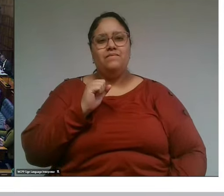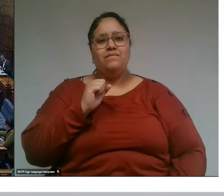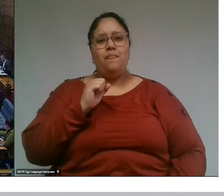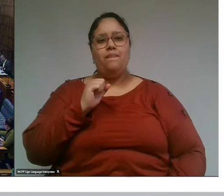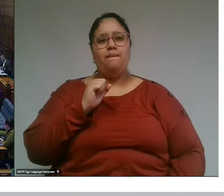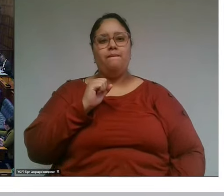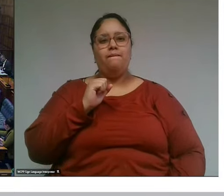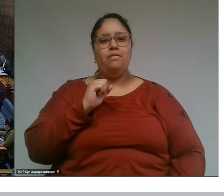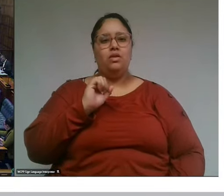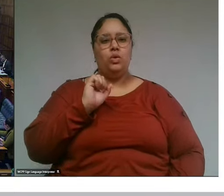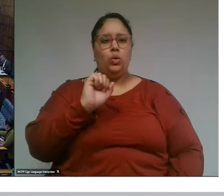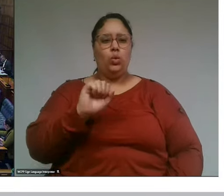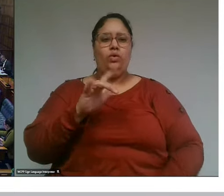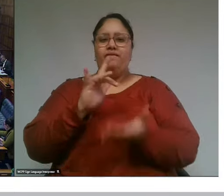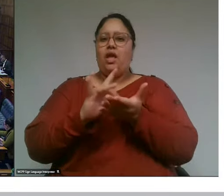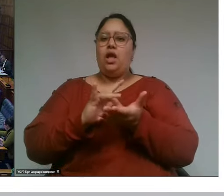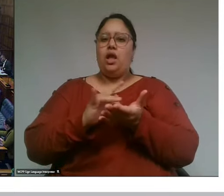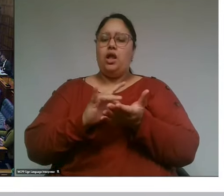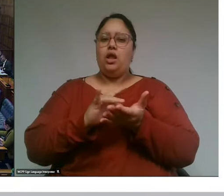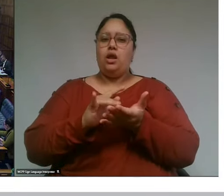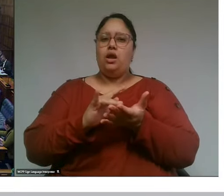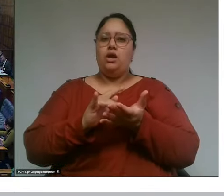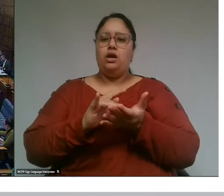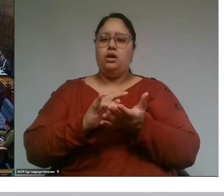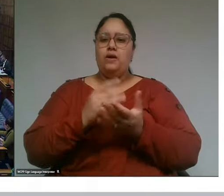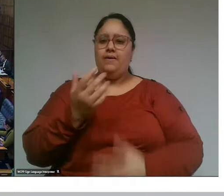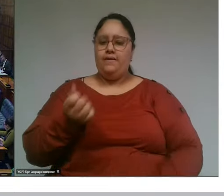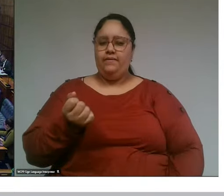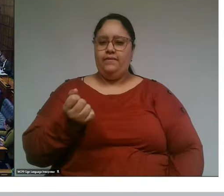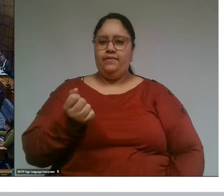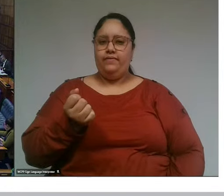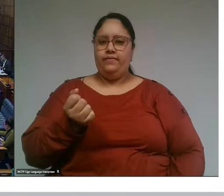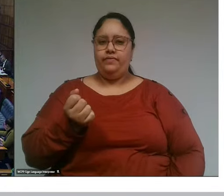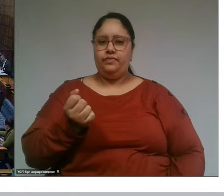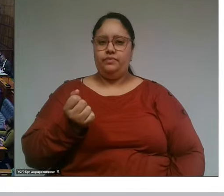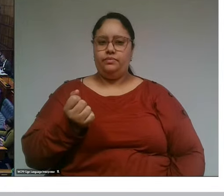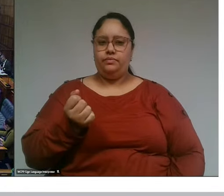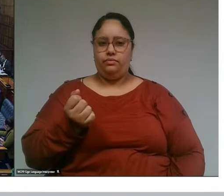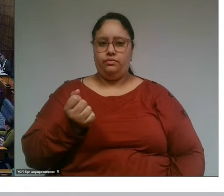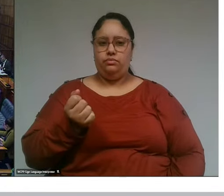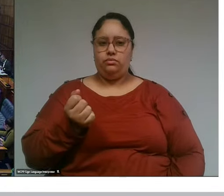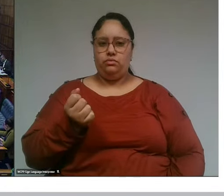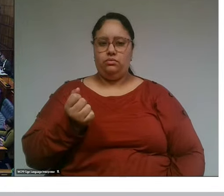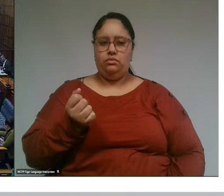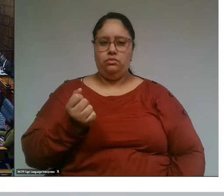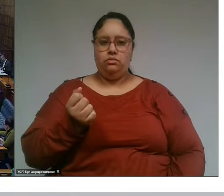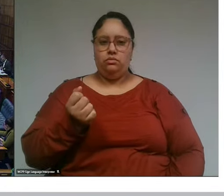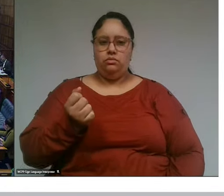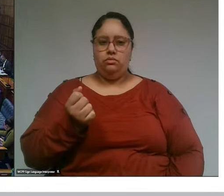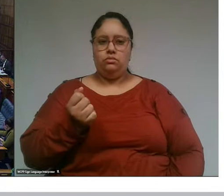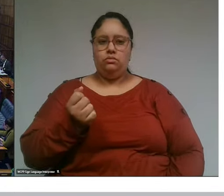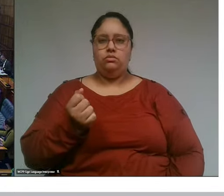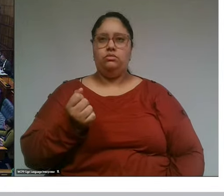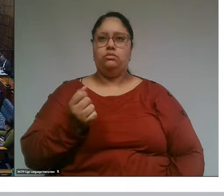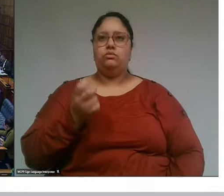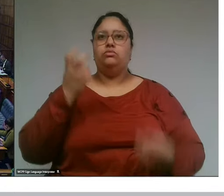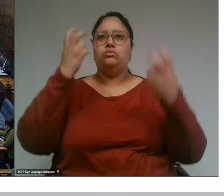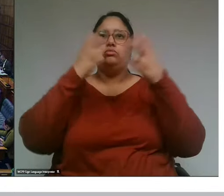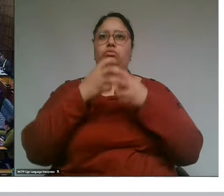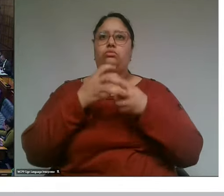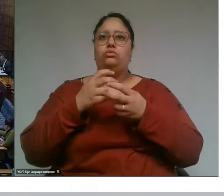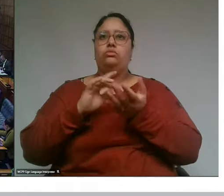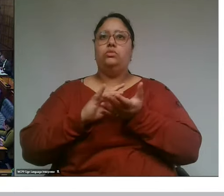vacon position it's a as much as it's that sh I hope does not